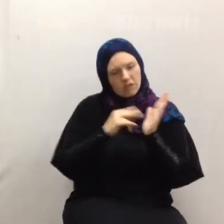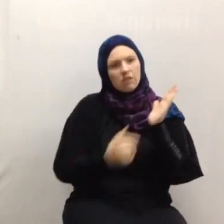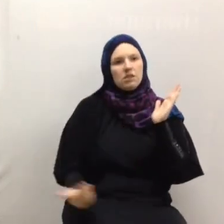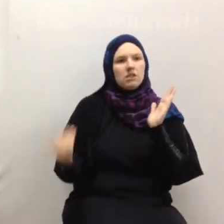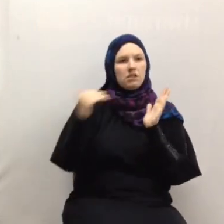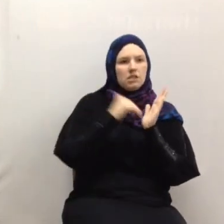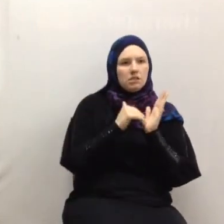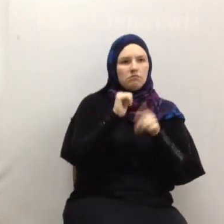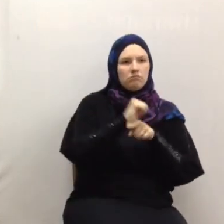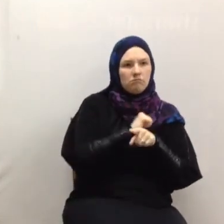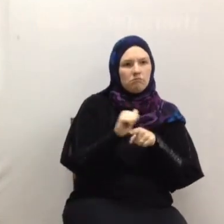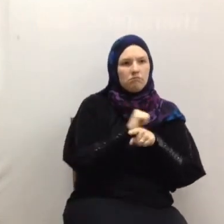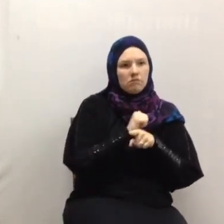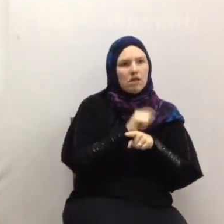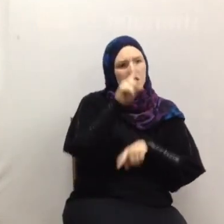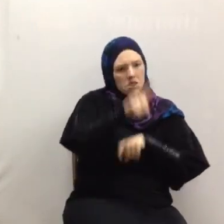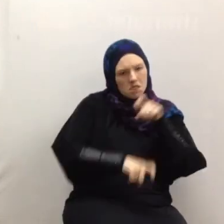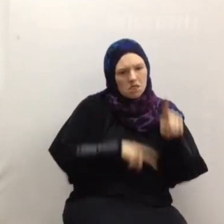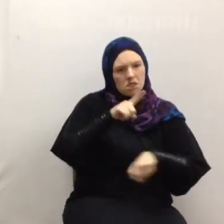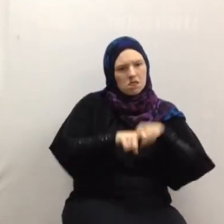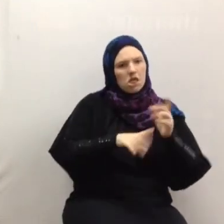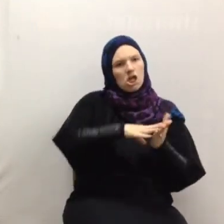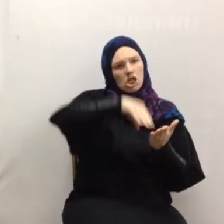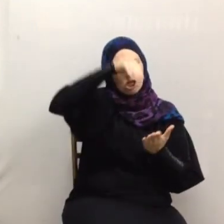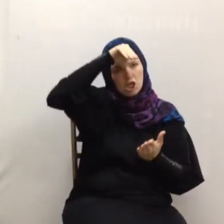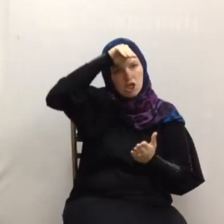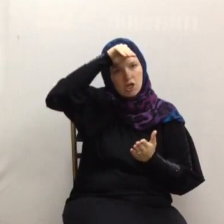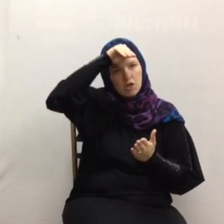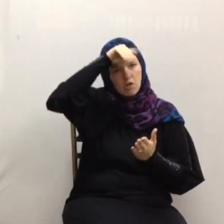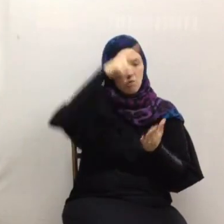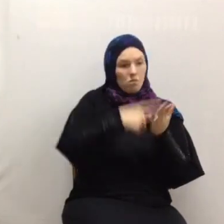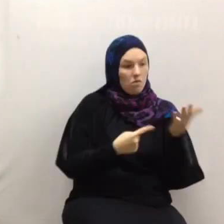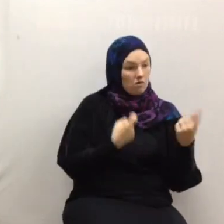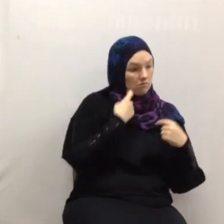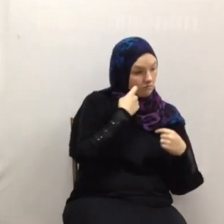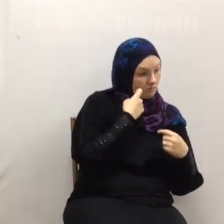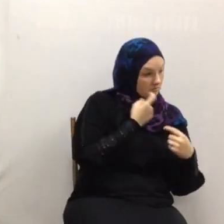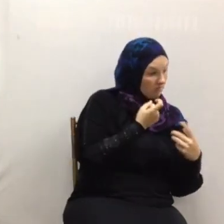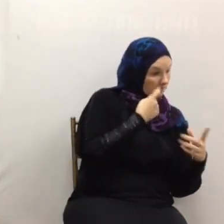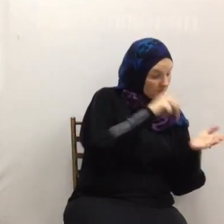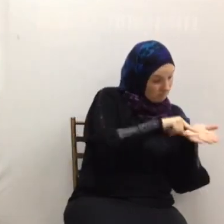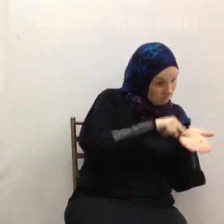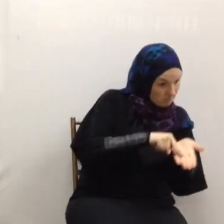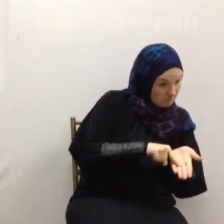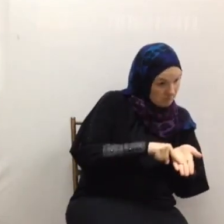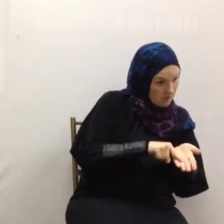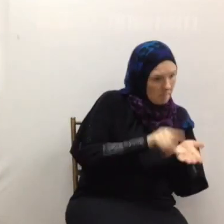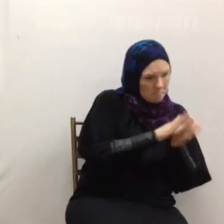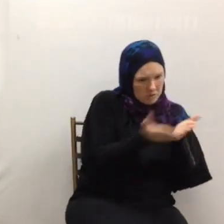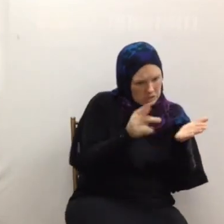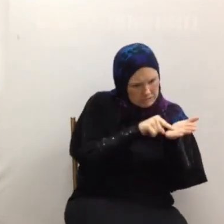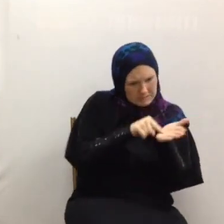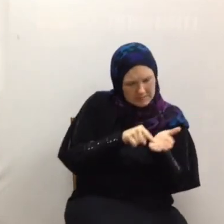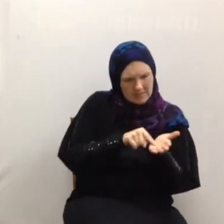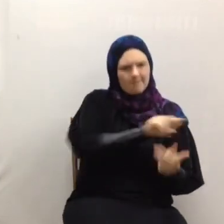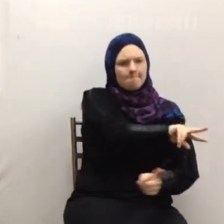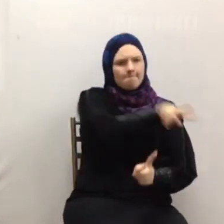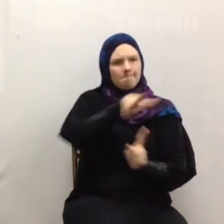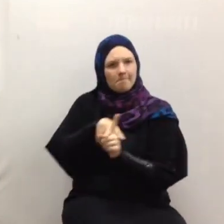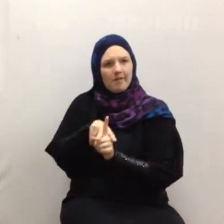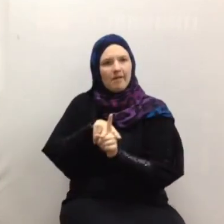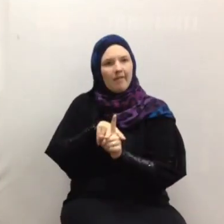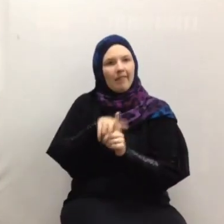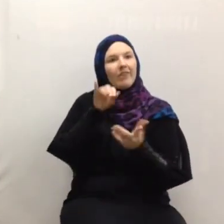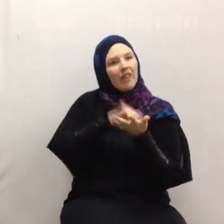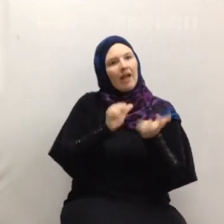asking questions, learning what you have read, and digging in the books so that you know what you're learning.